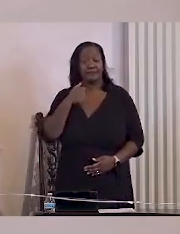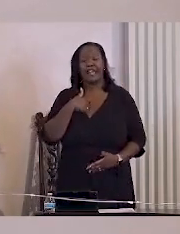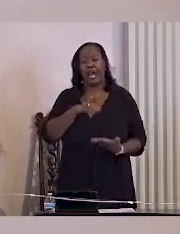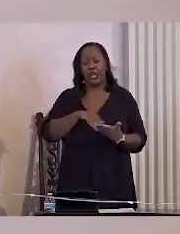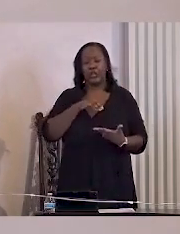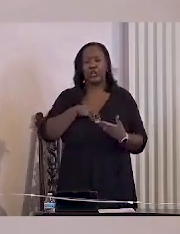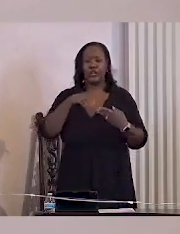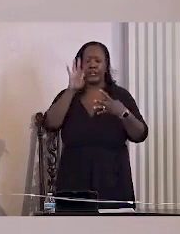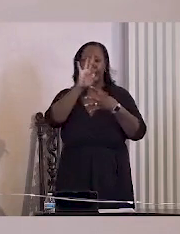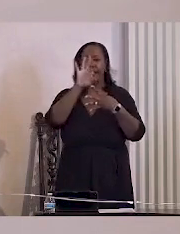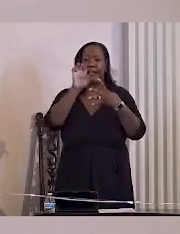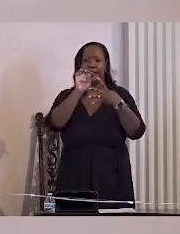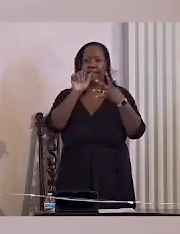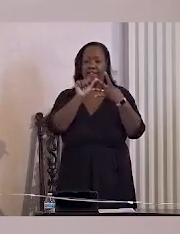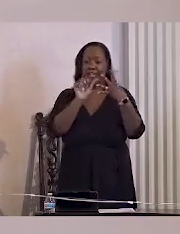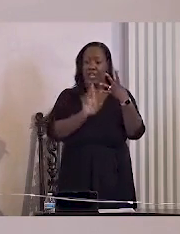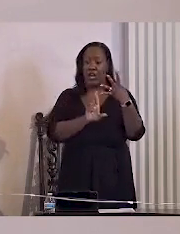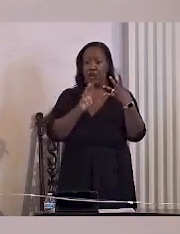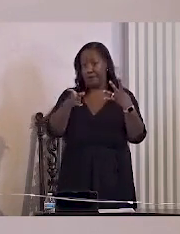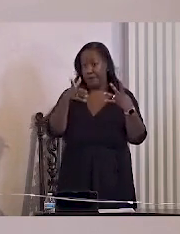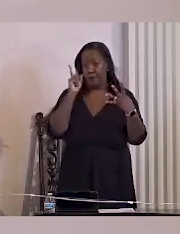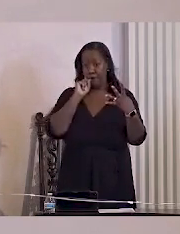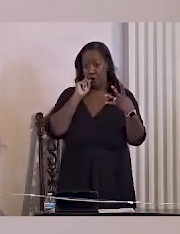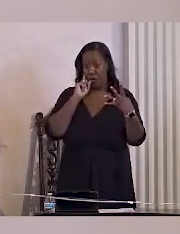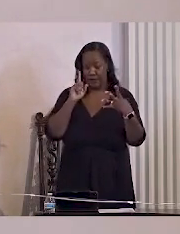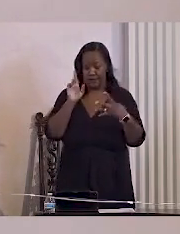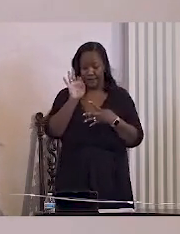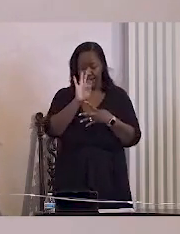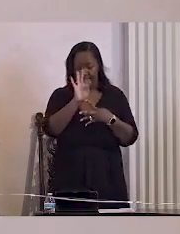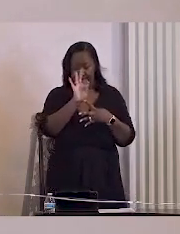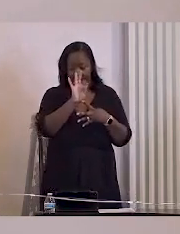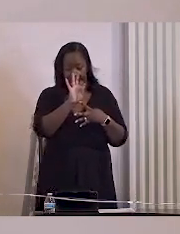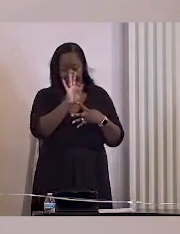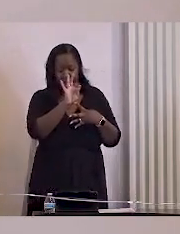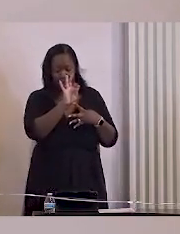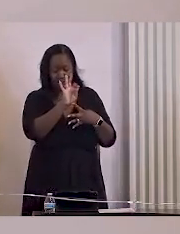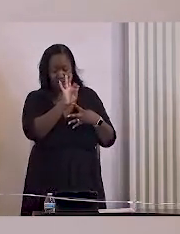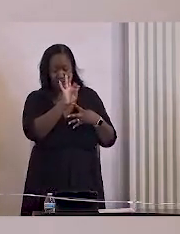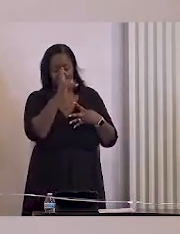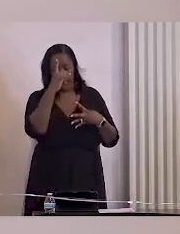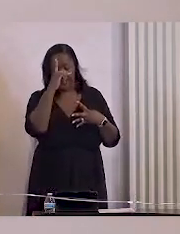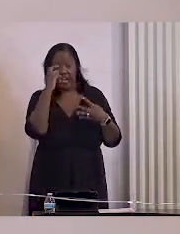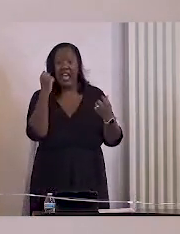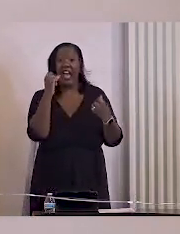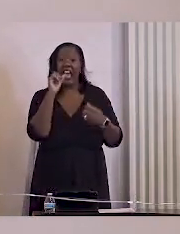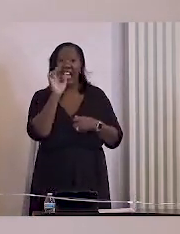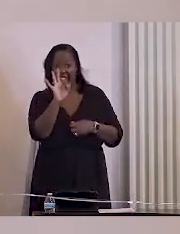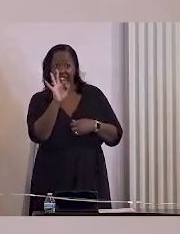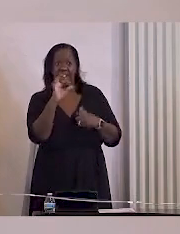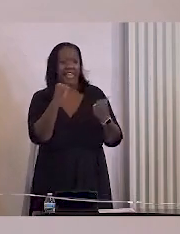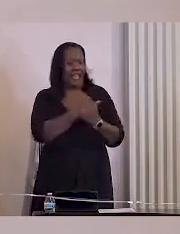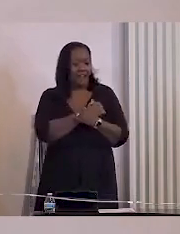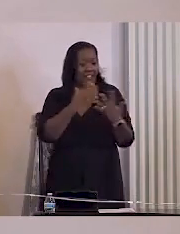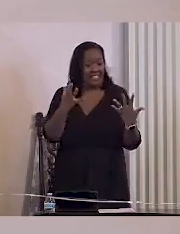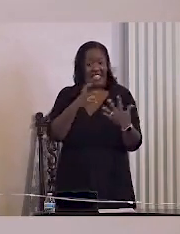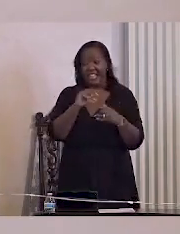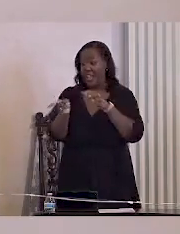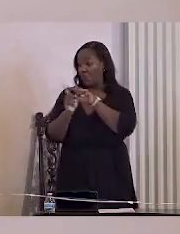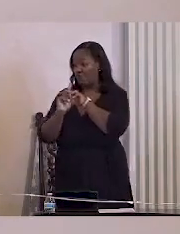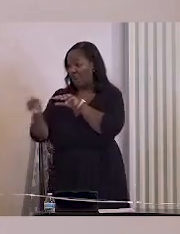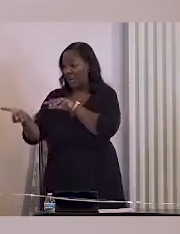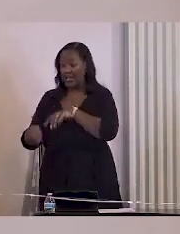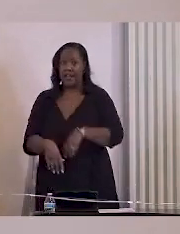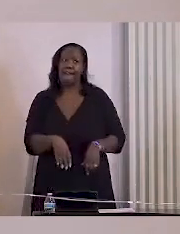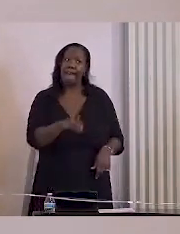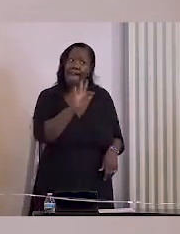fear. Maybe some of you have heard it, the F word, everything and run, F-E-A-R,